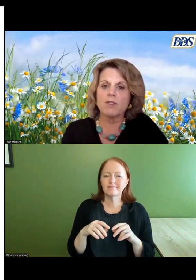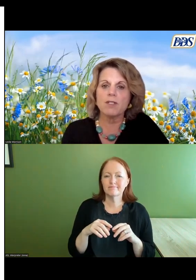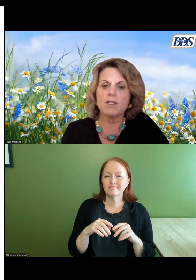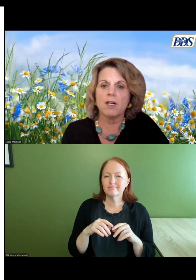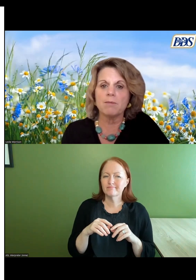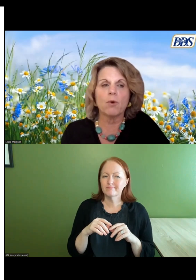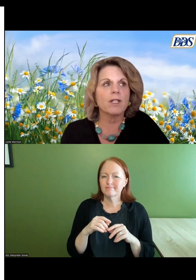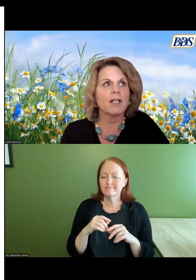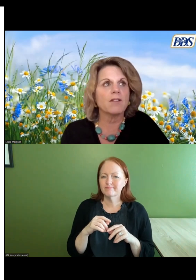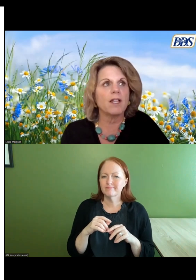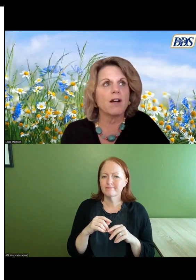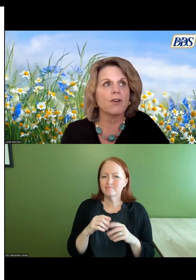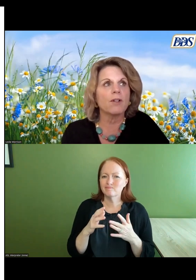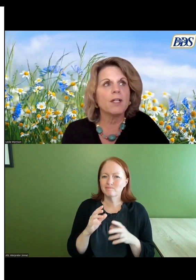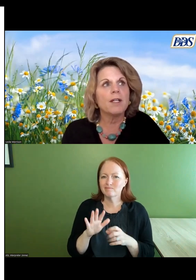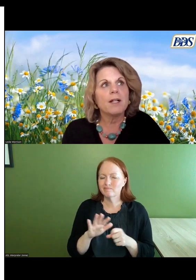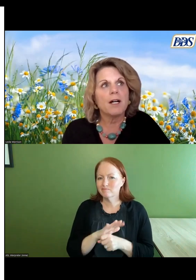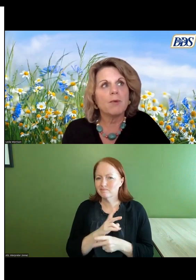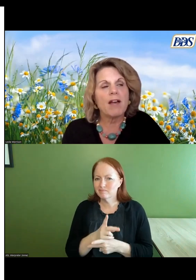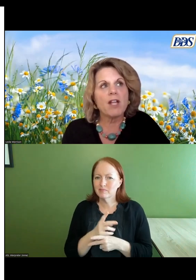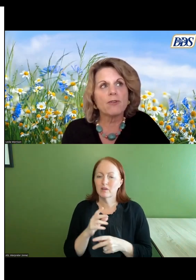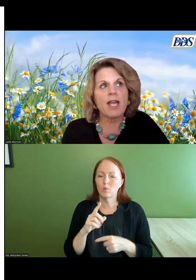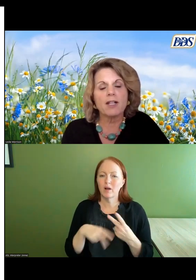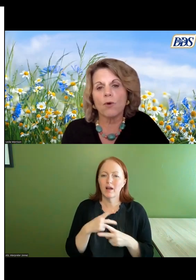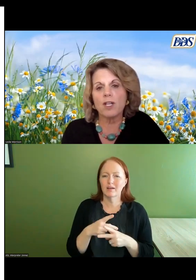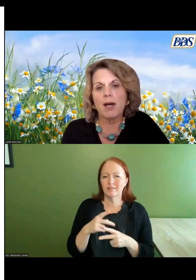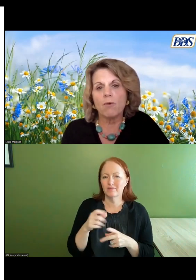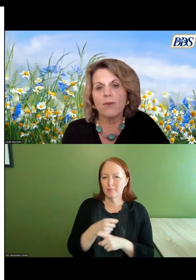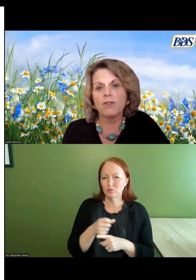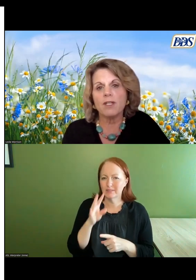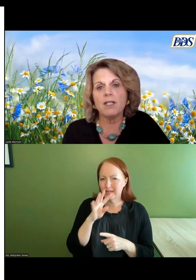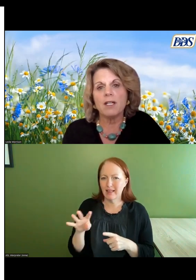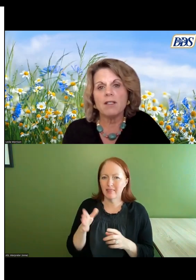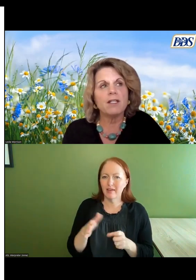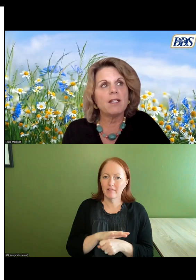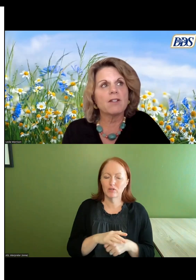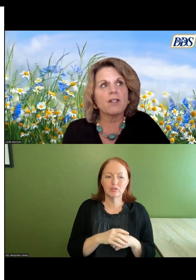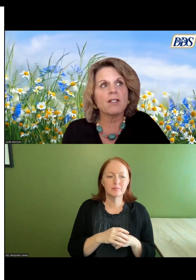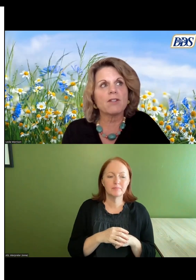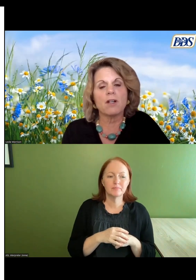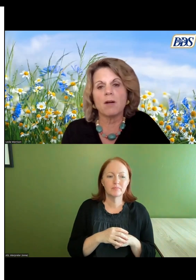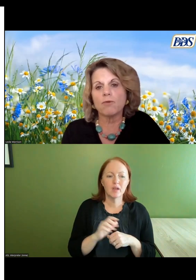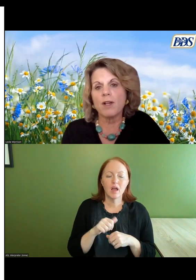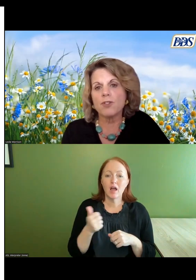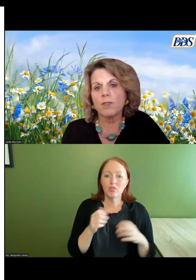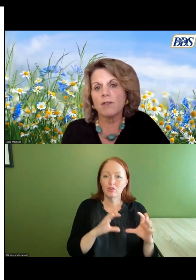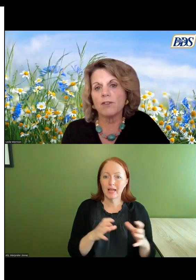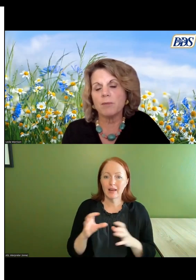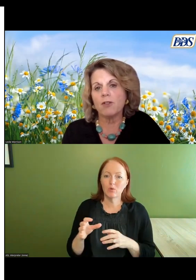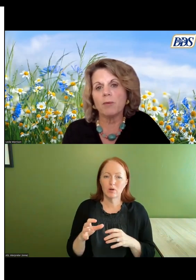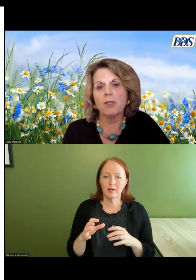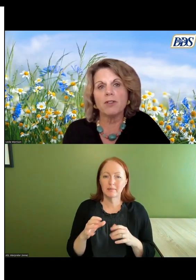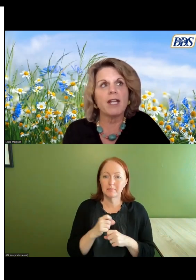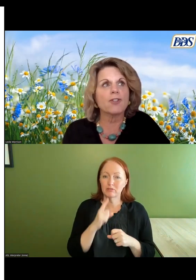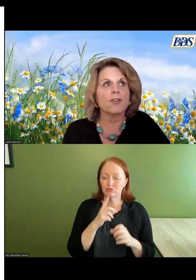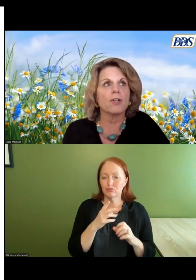of abuse or neglect that they cover? We have another category about whether the incidents rise to a level of